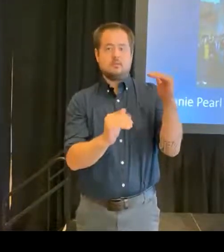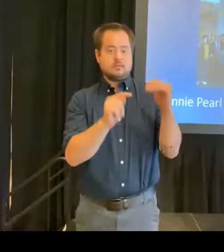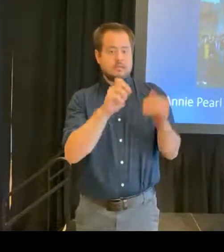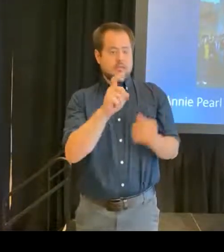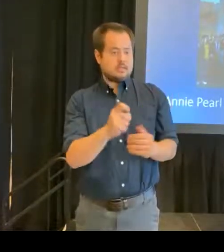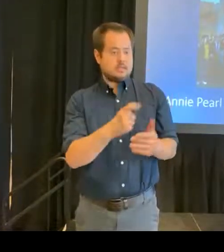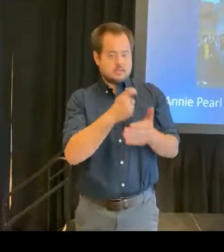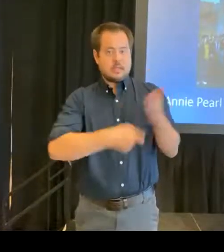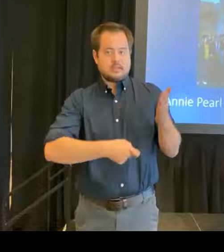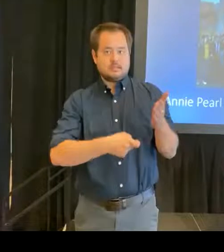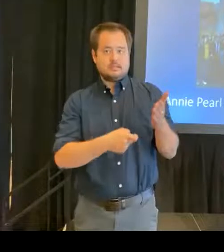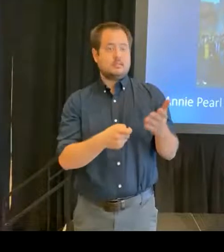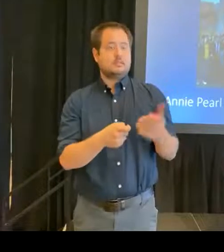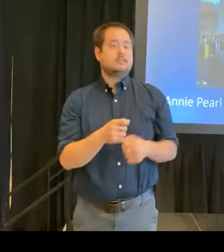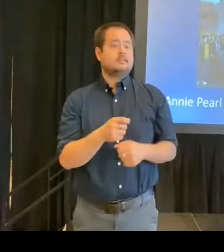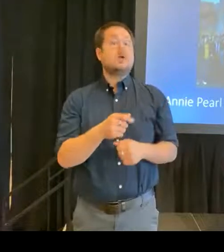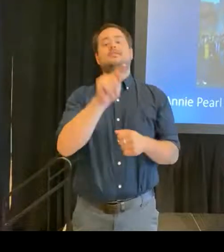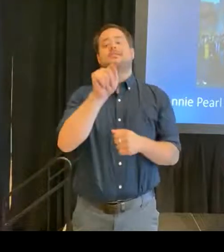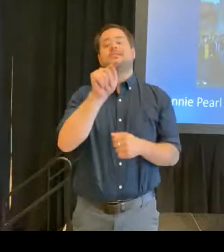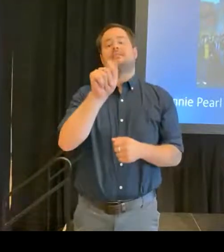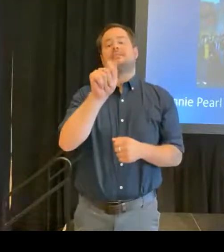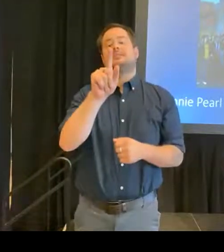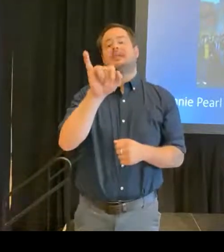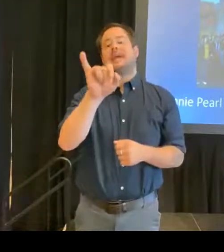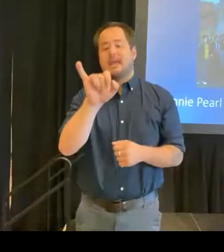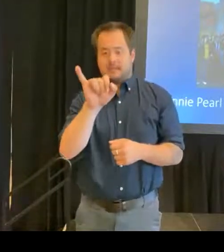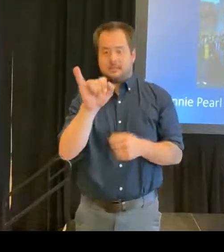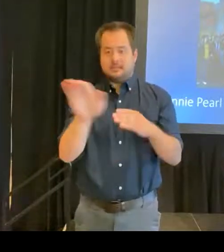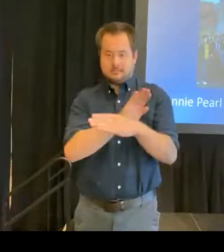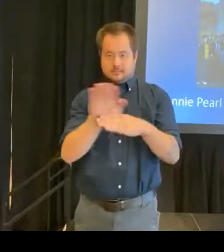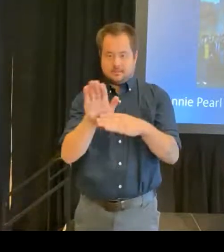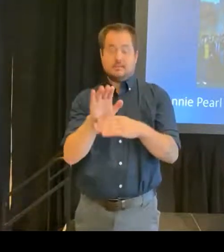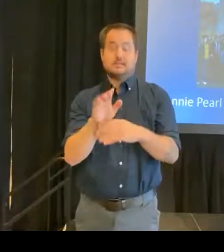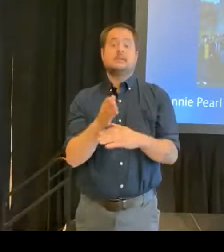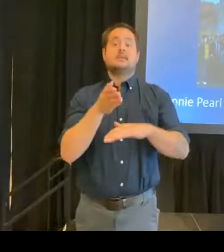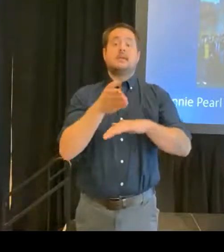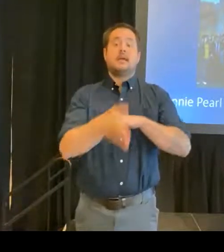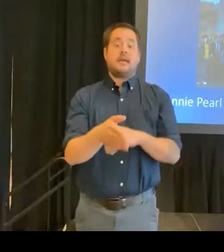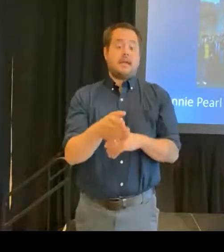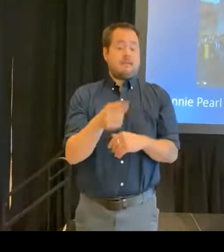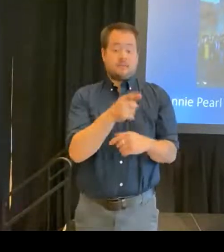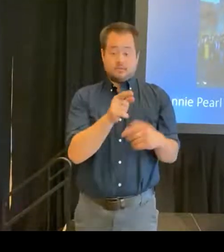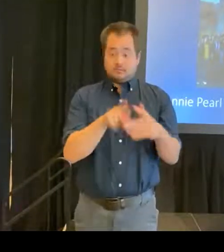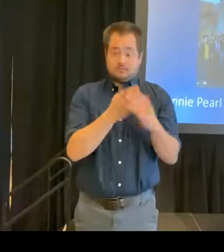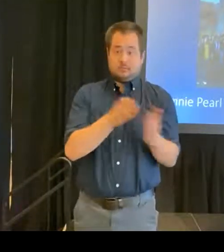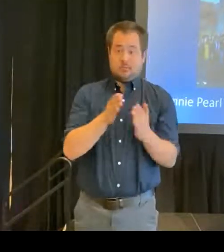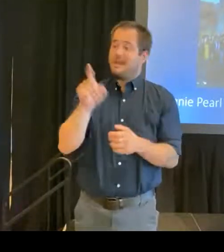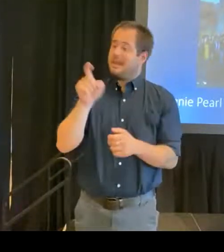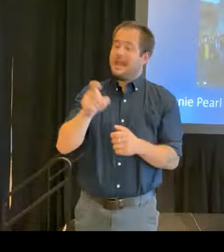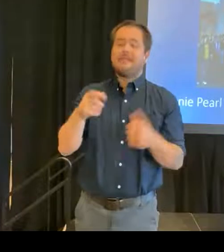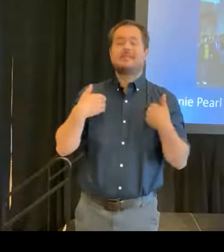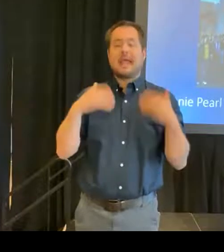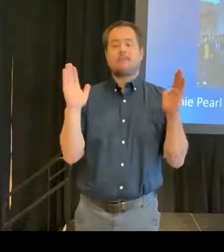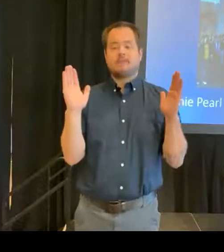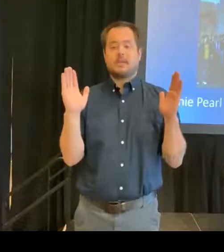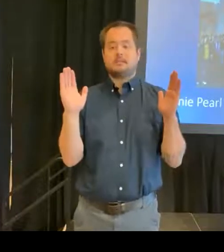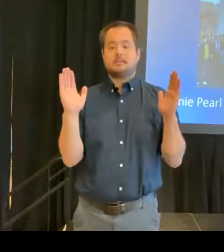stop driving my cab. Once you start organizing, you're going to start sacrificing.